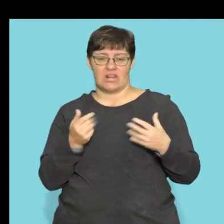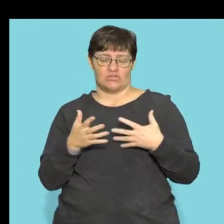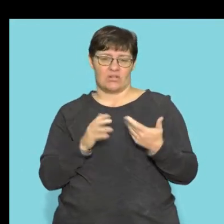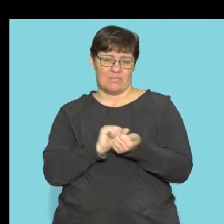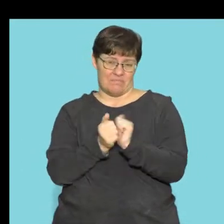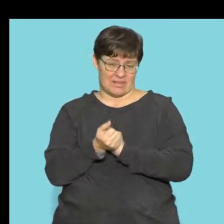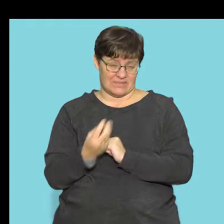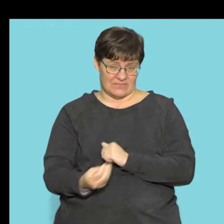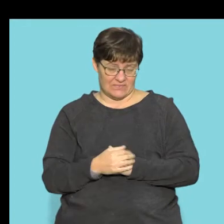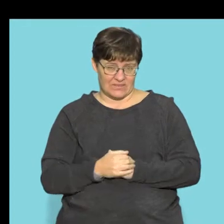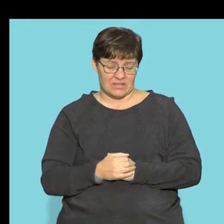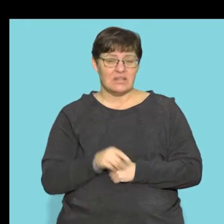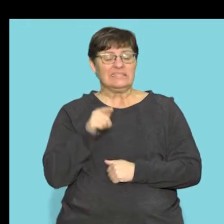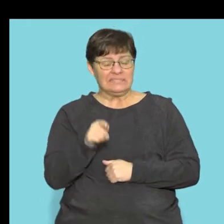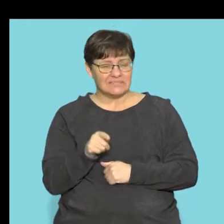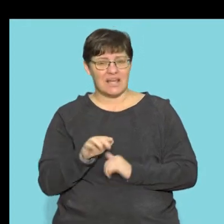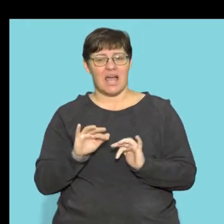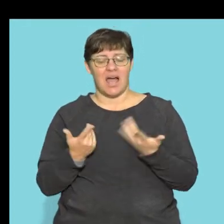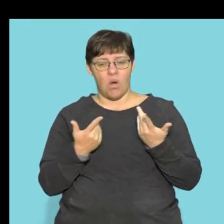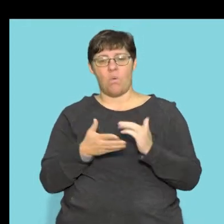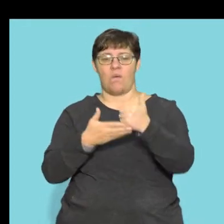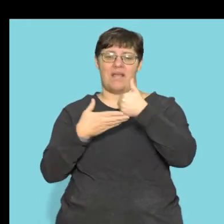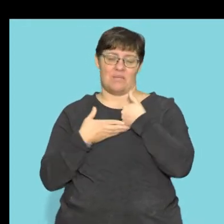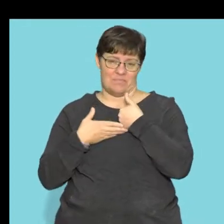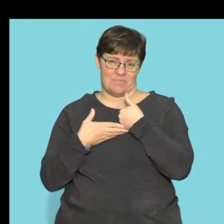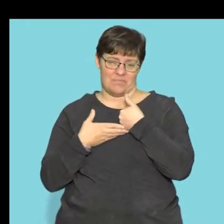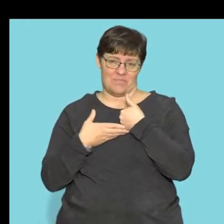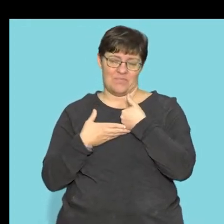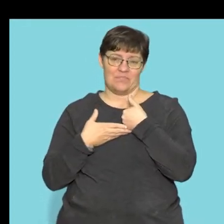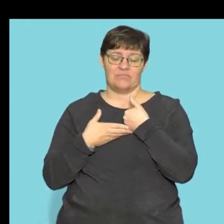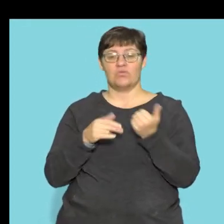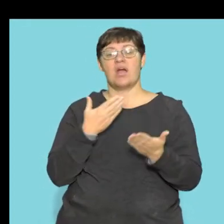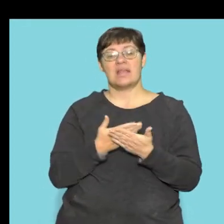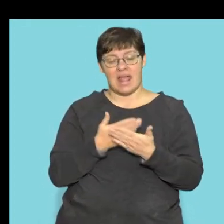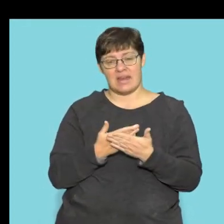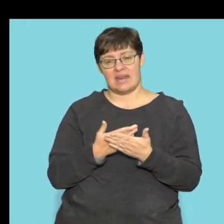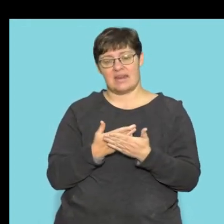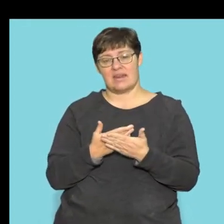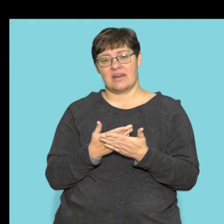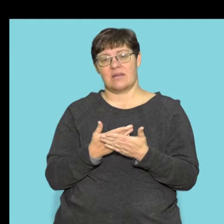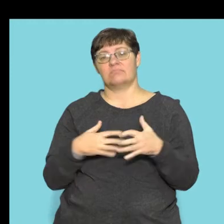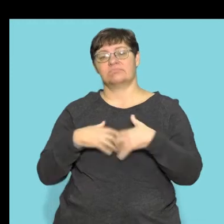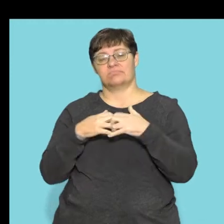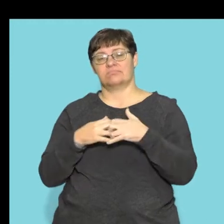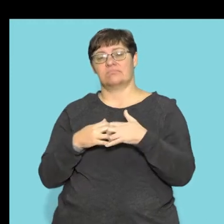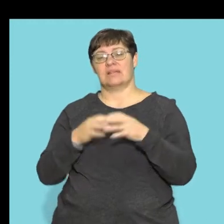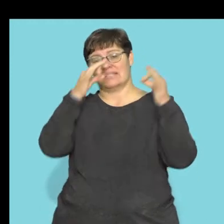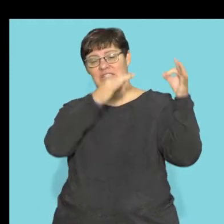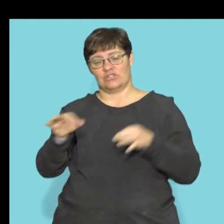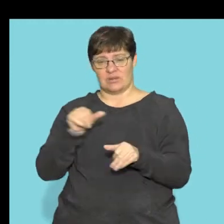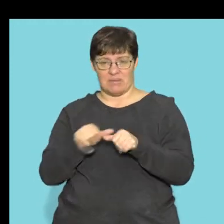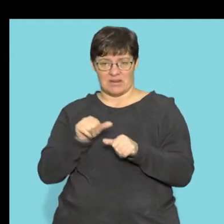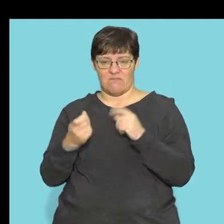financial maths, and that's how you can use financial maths to assist yourself in order to try and make better